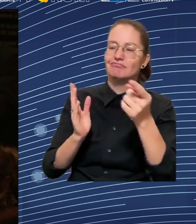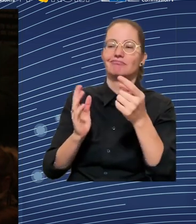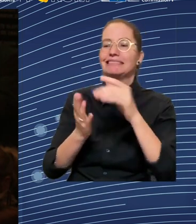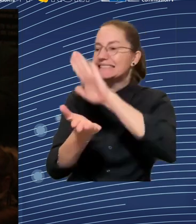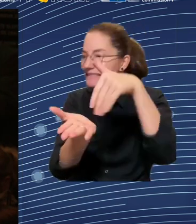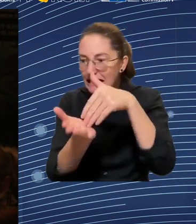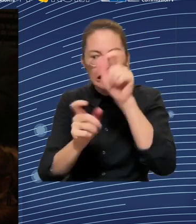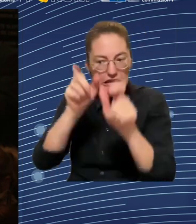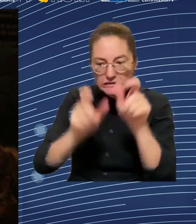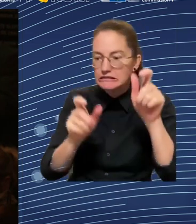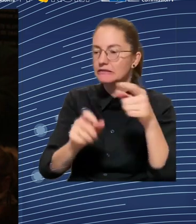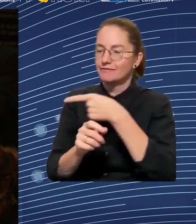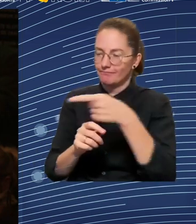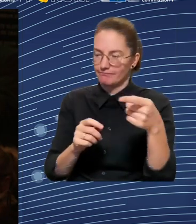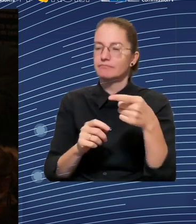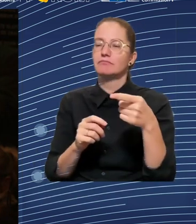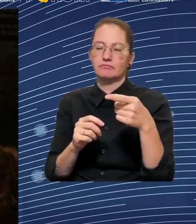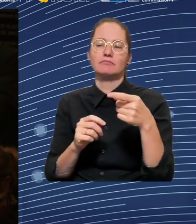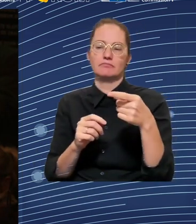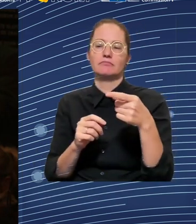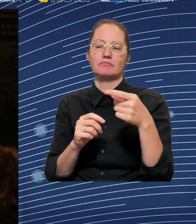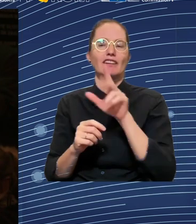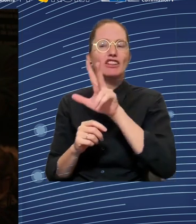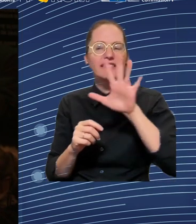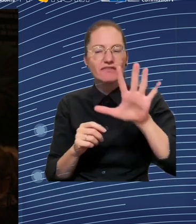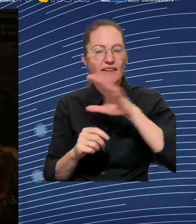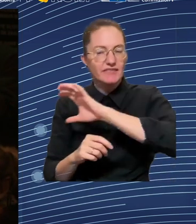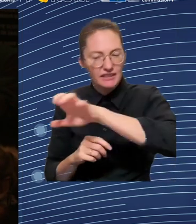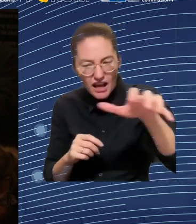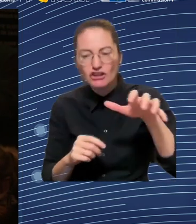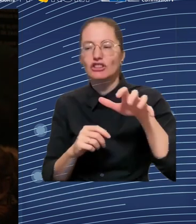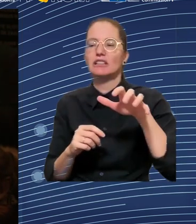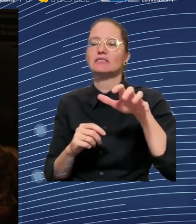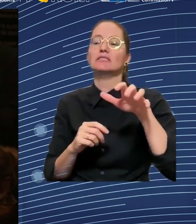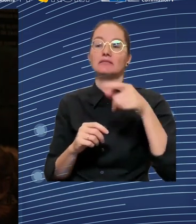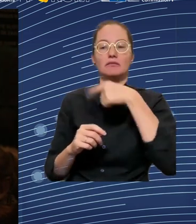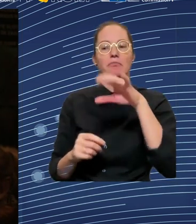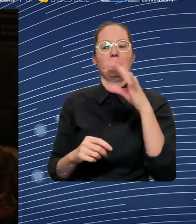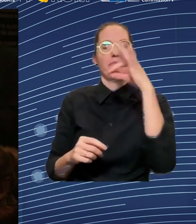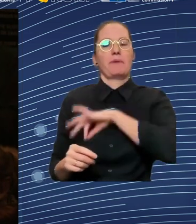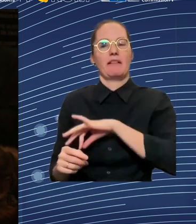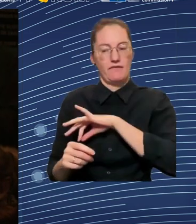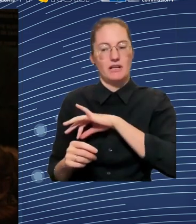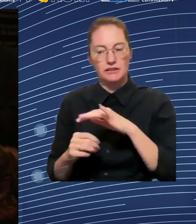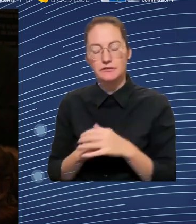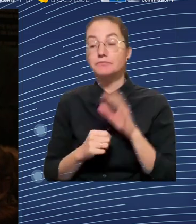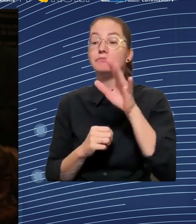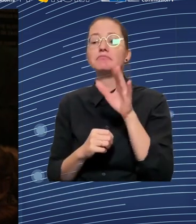on national policies on education. So it's like, there is any strategy to